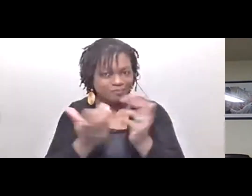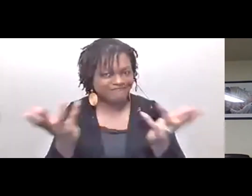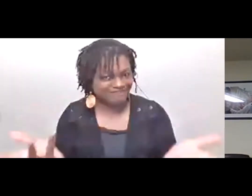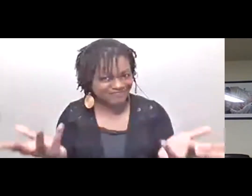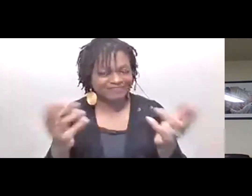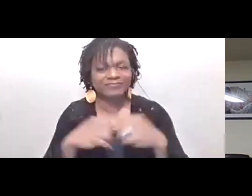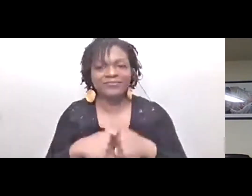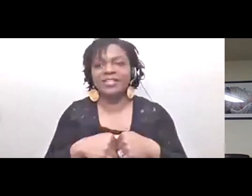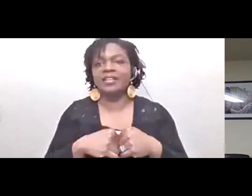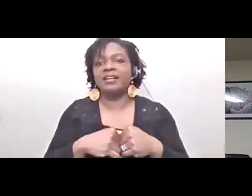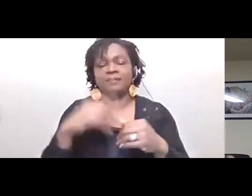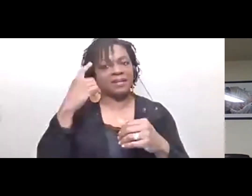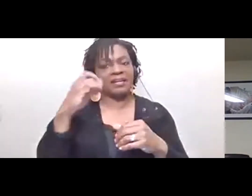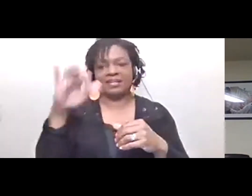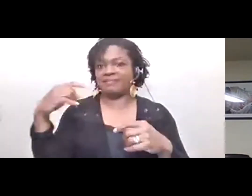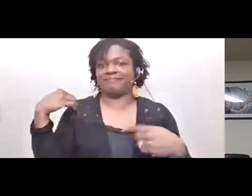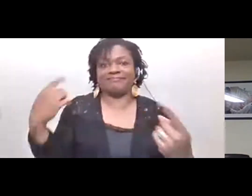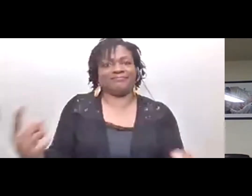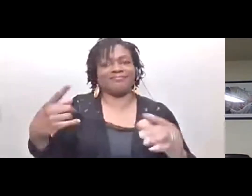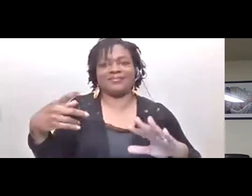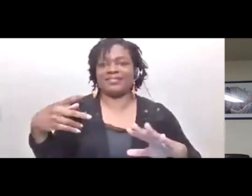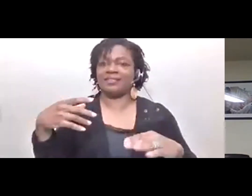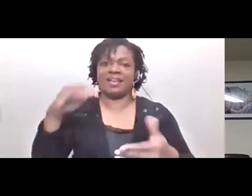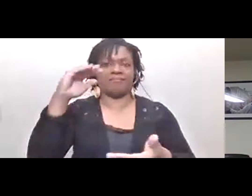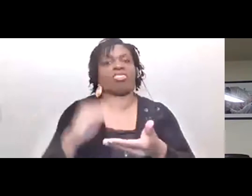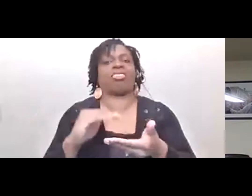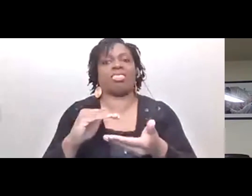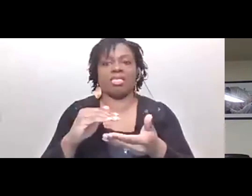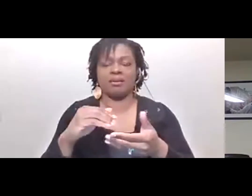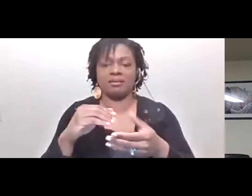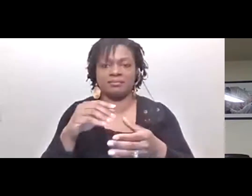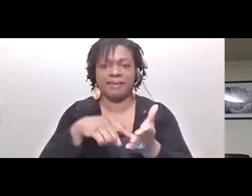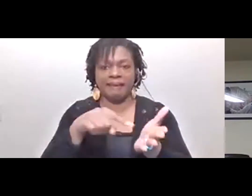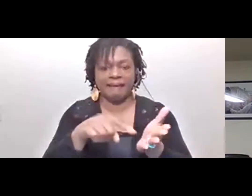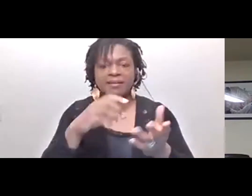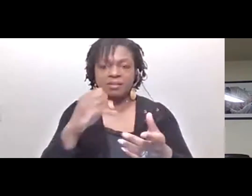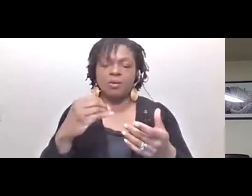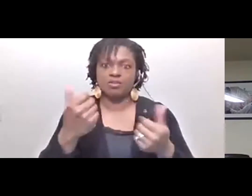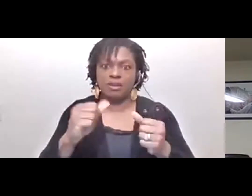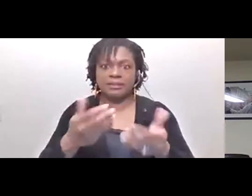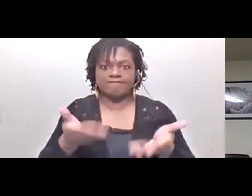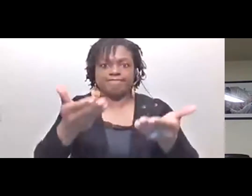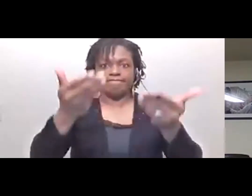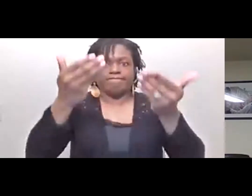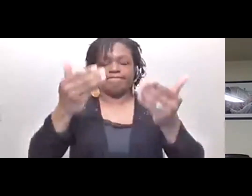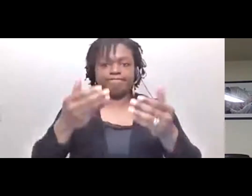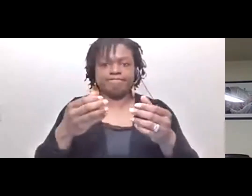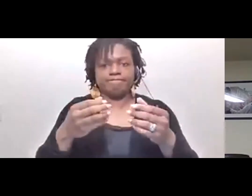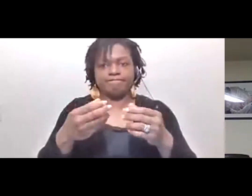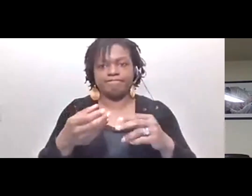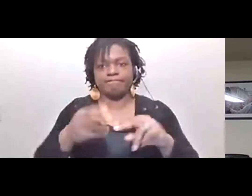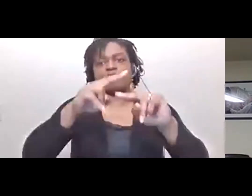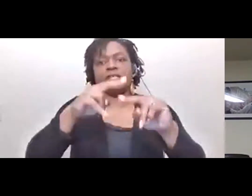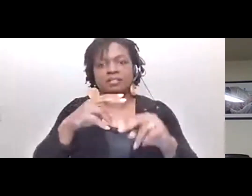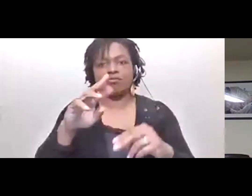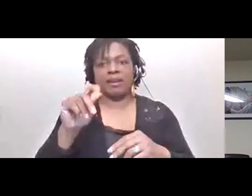so significantly, and they're still trying to just get back to where they used to be. So I guess I want to open this up.